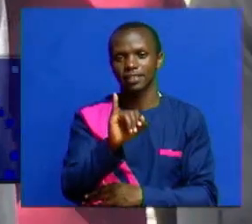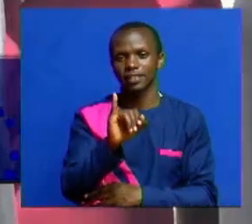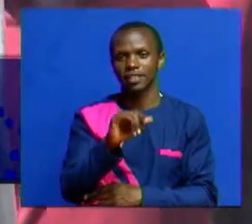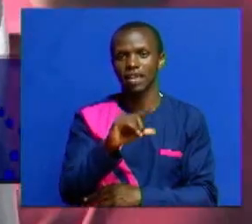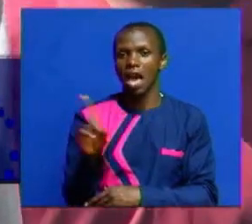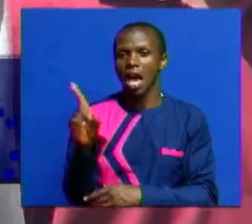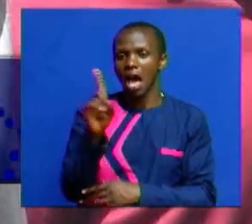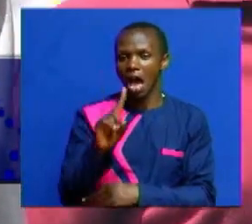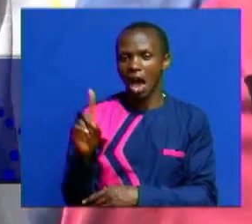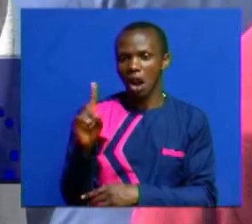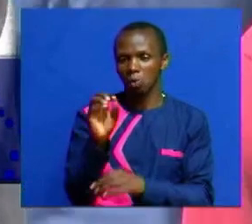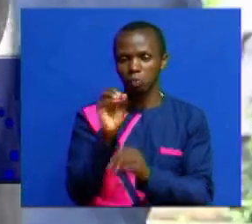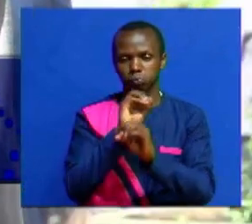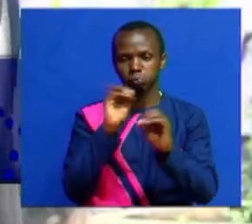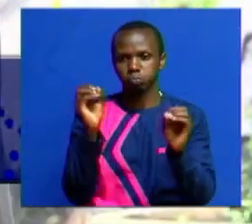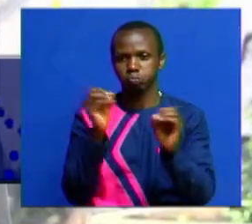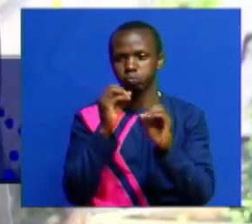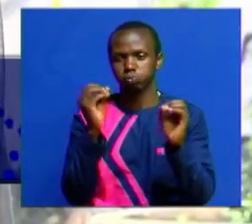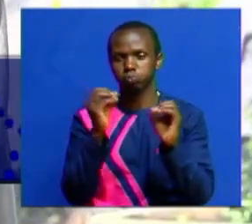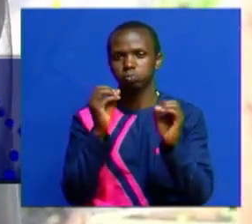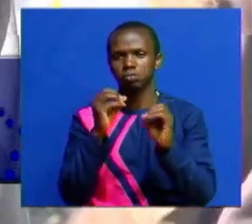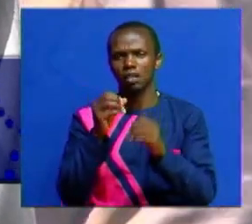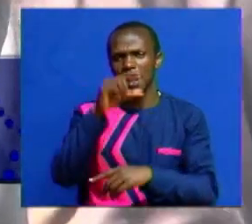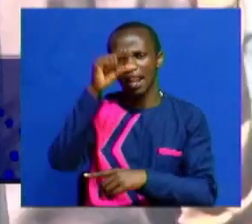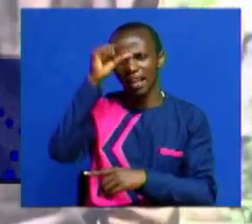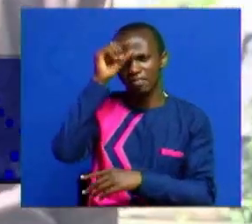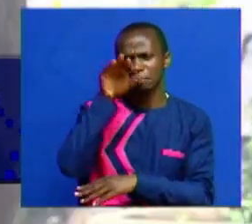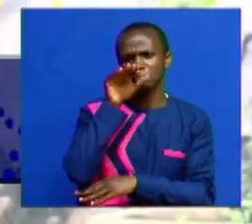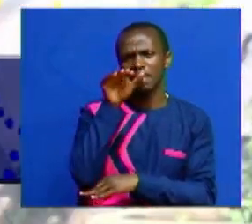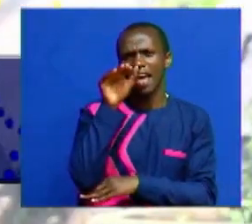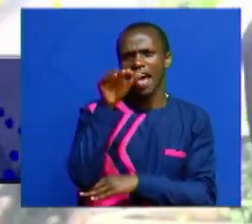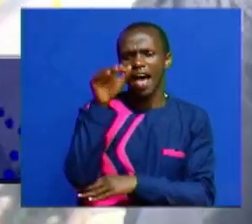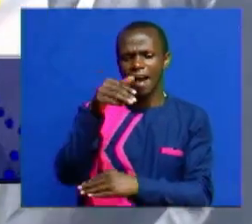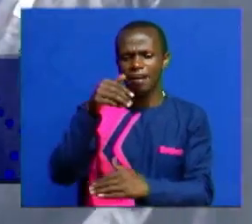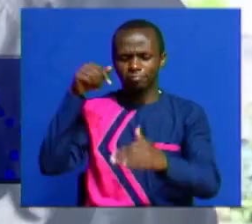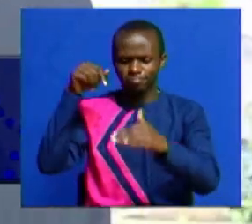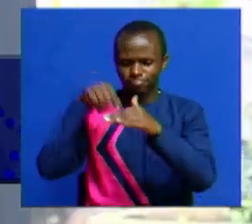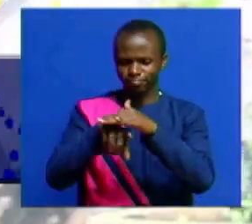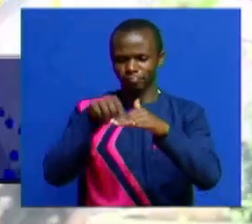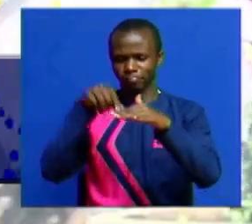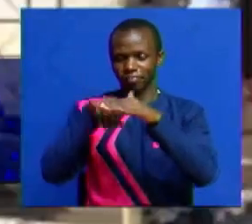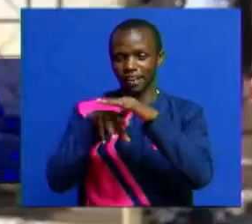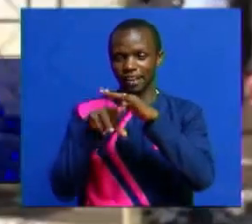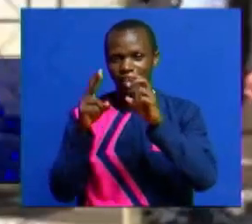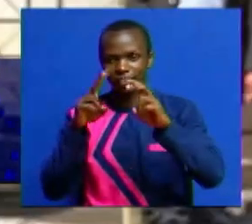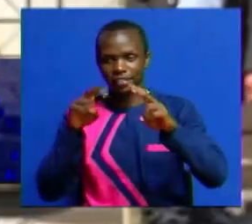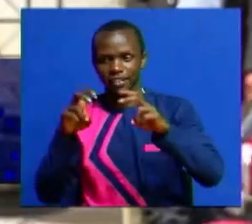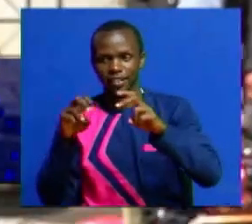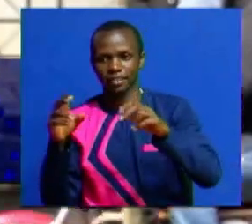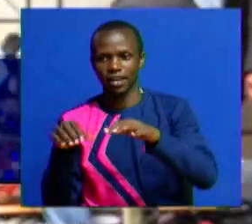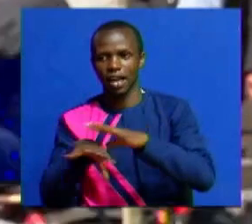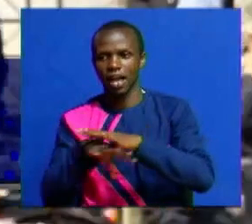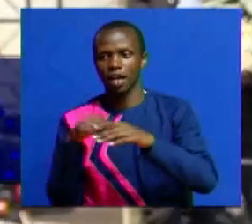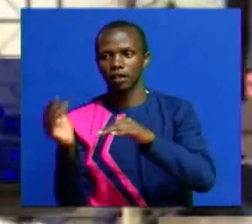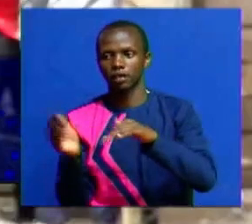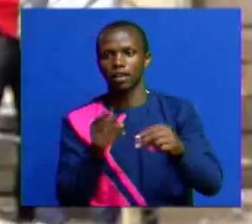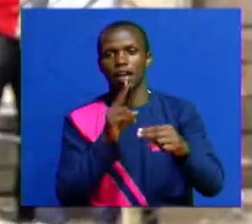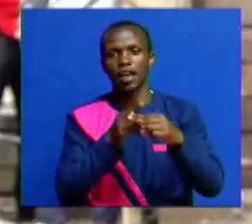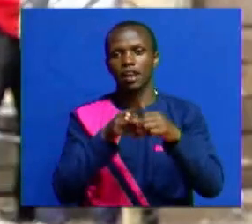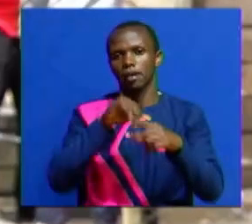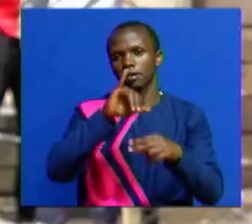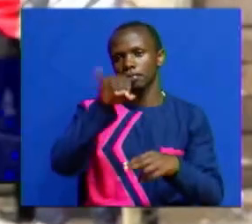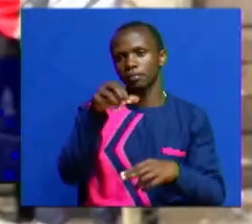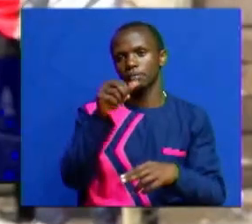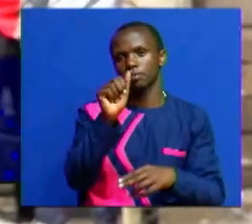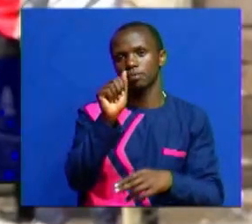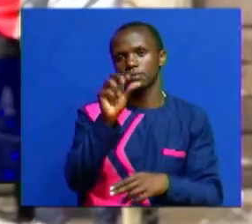are really asking the government to go deeper into this thing and find out. My name is Jim Isaac Watila. I think